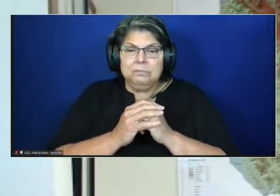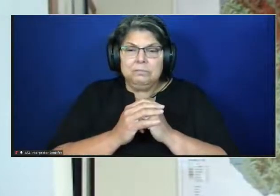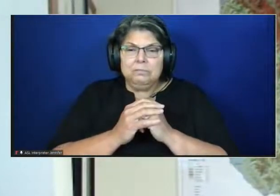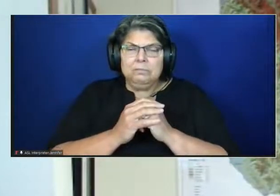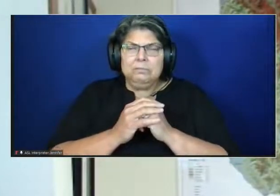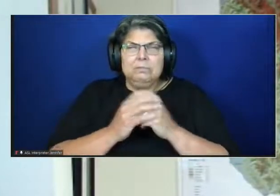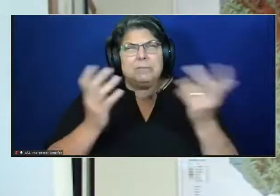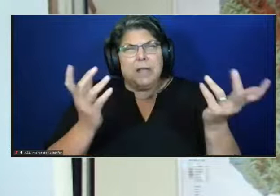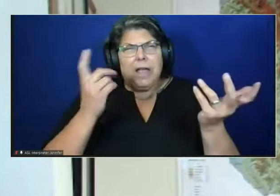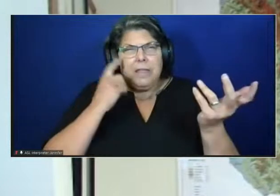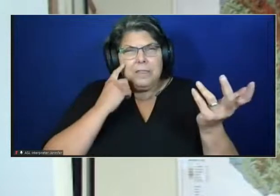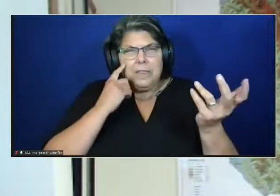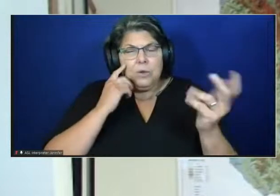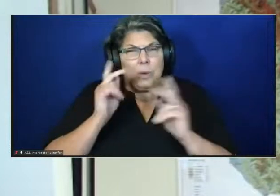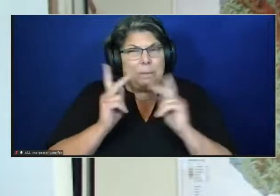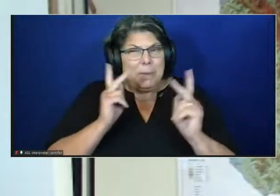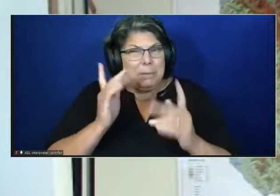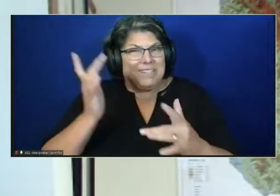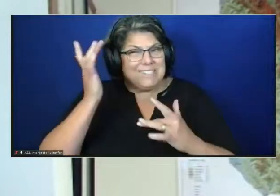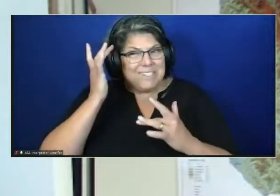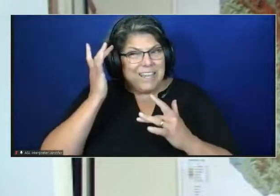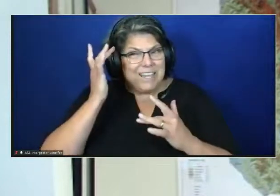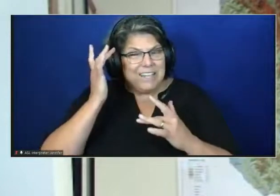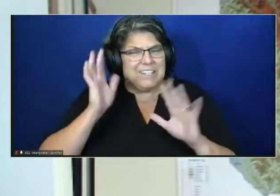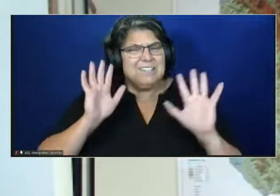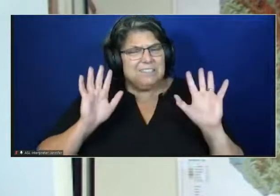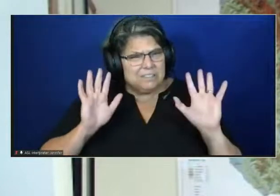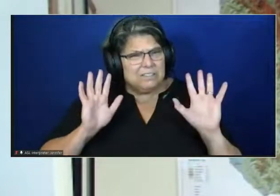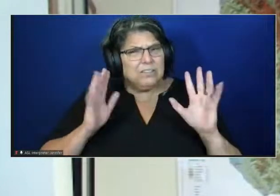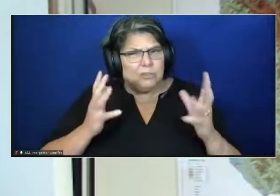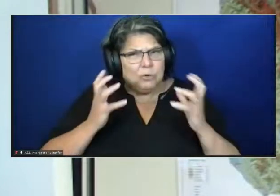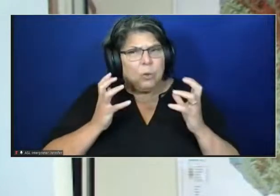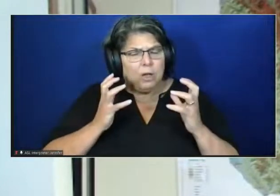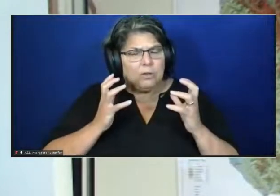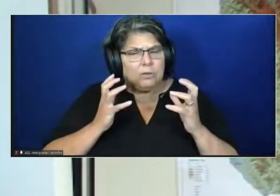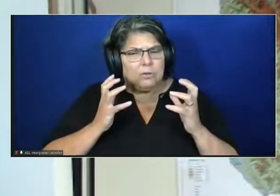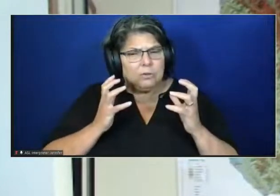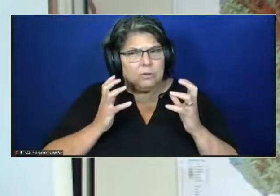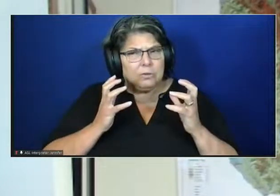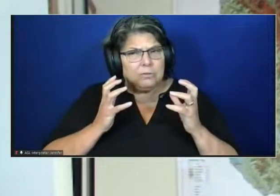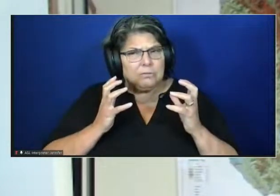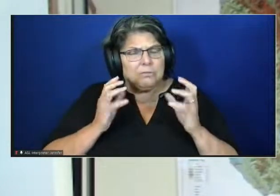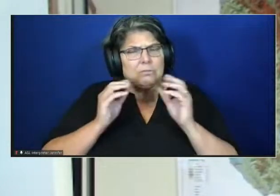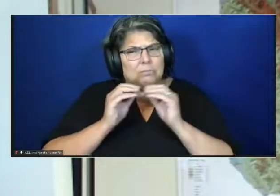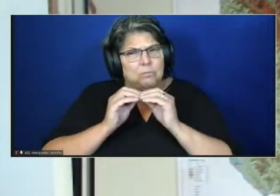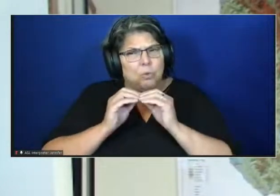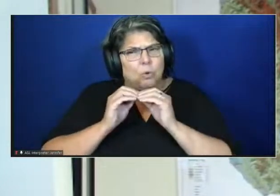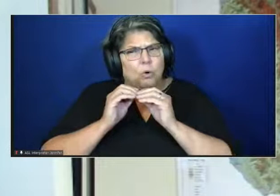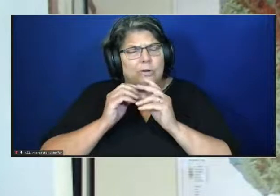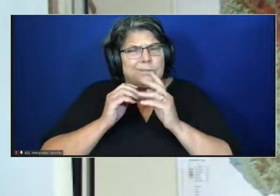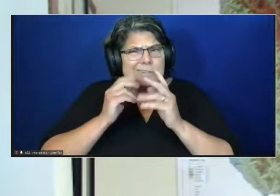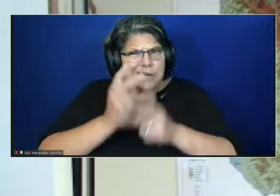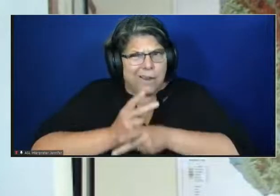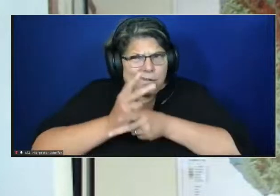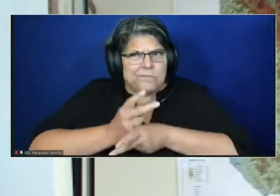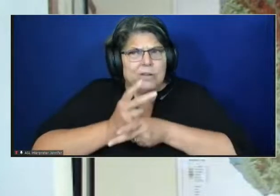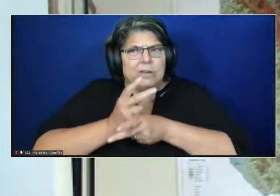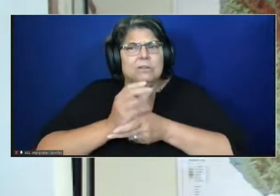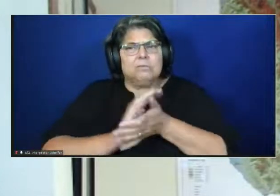I think when people are sick, you want to take care of a little bit more hand washing